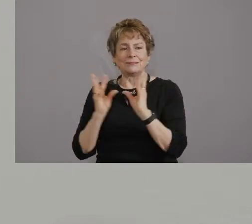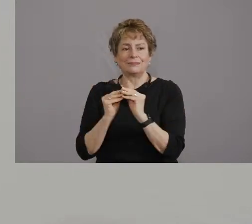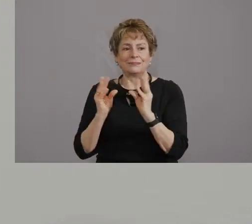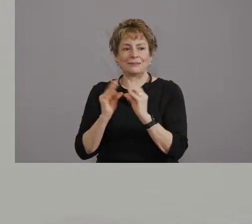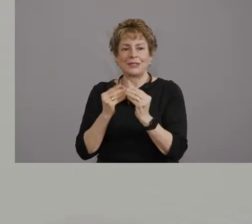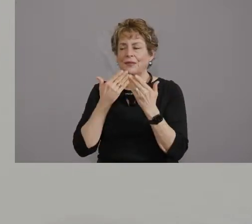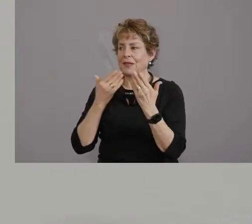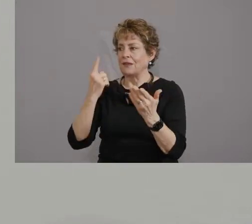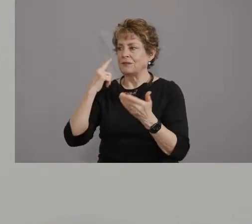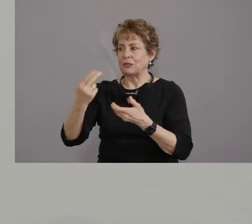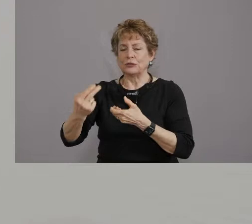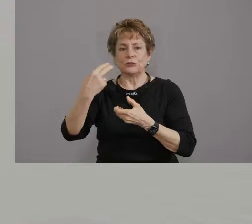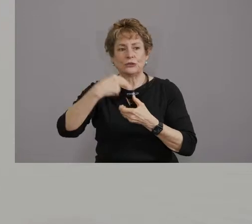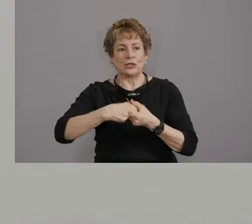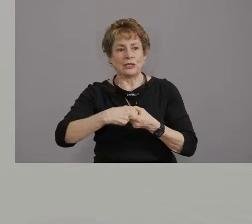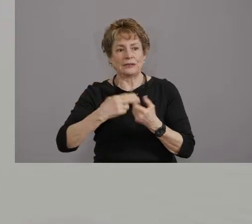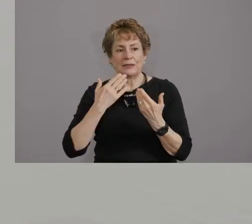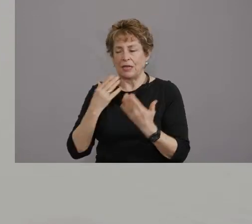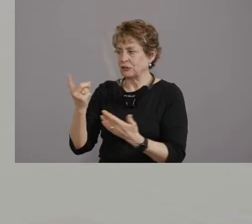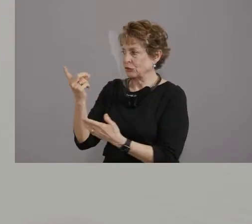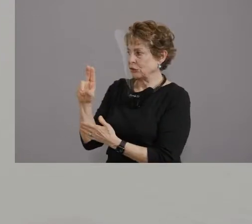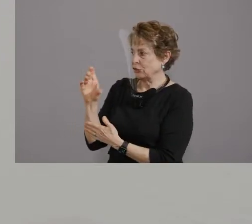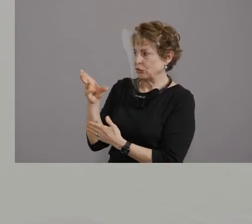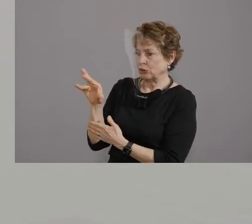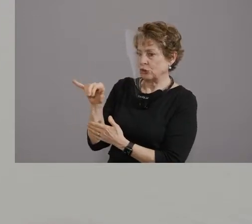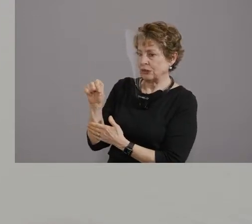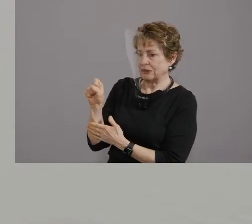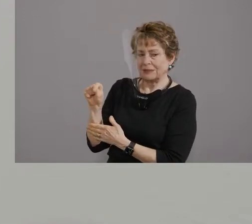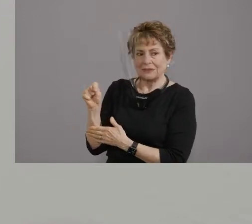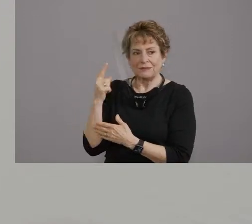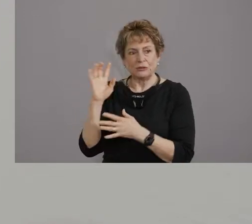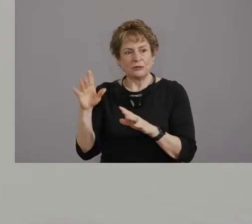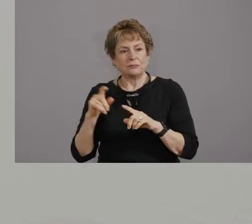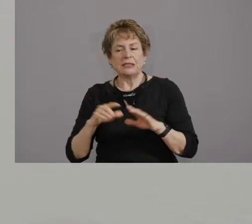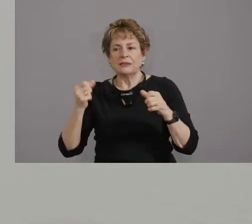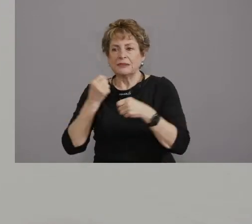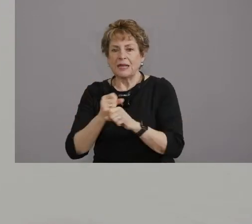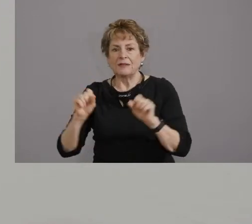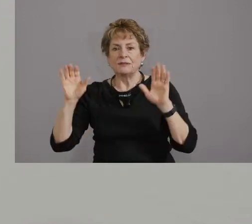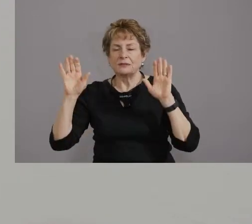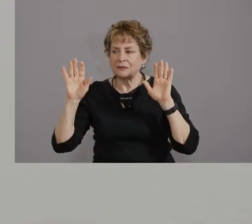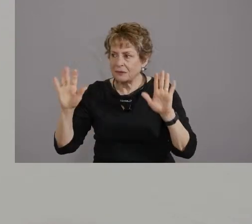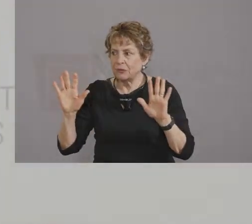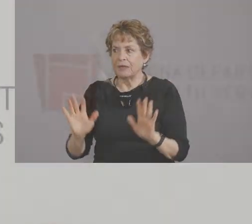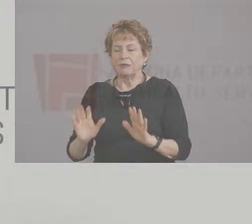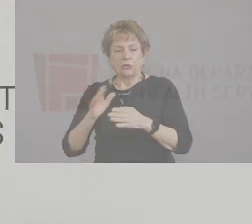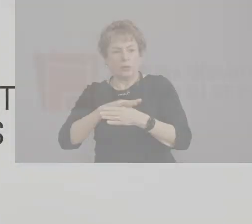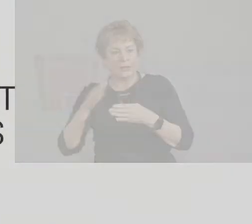Christ. Thank you. And everyone have a safe and great weekend. Yeah, have a wonderful weekend. Thank you.